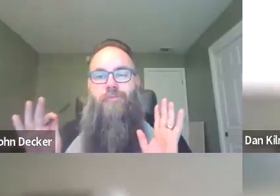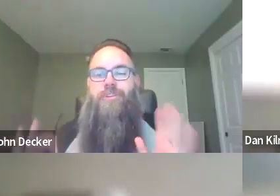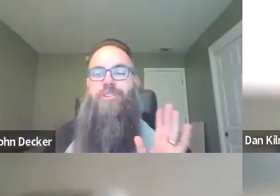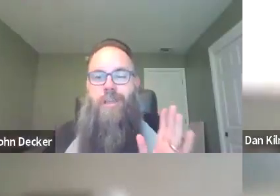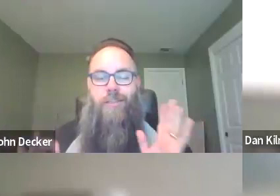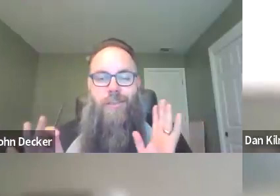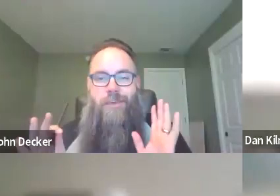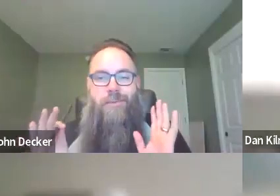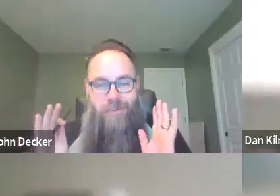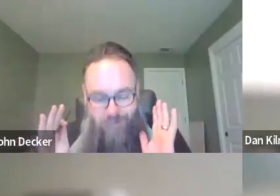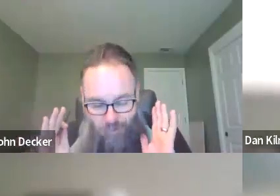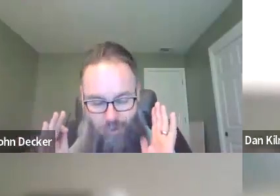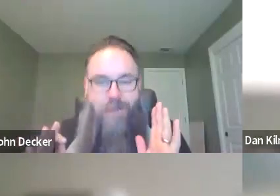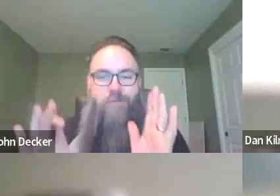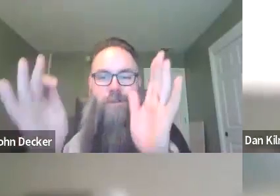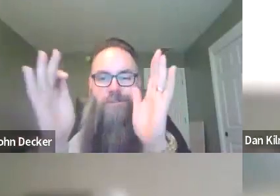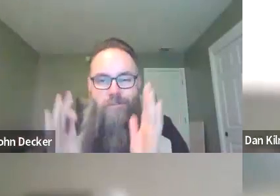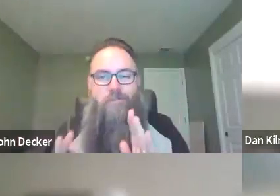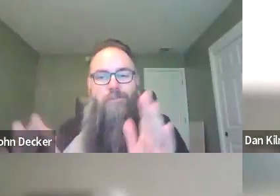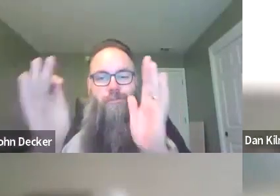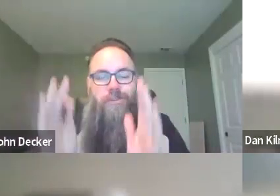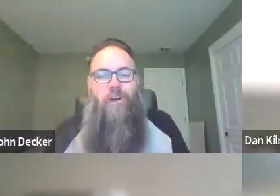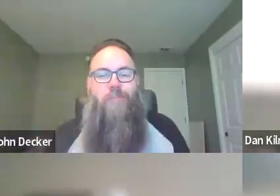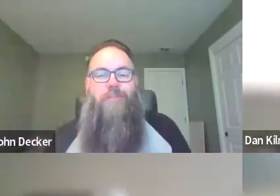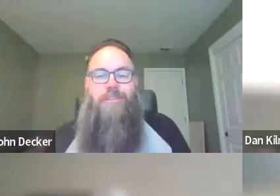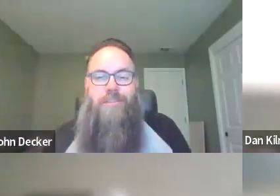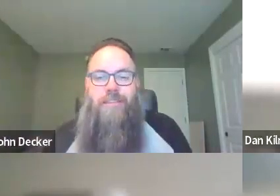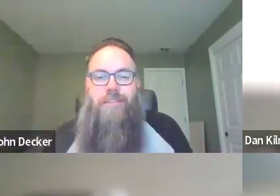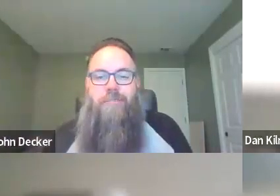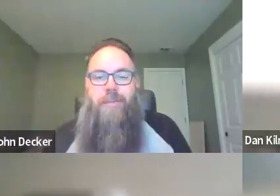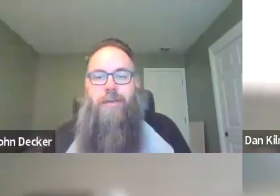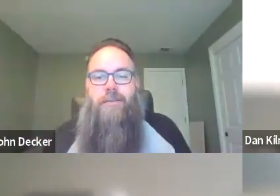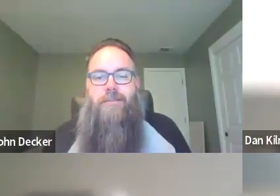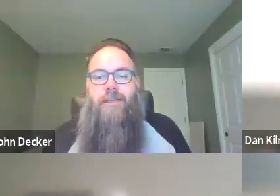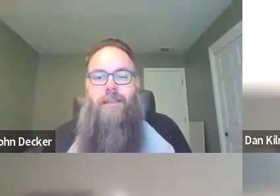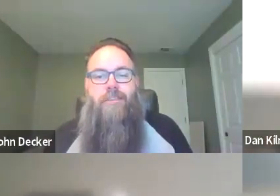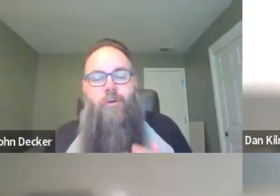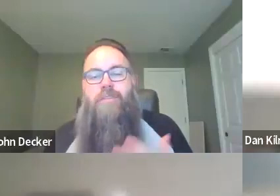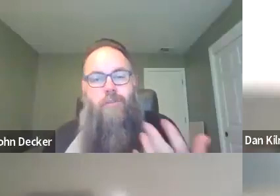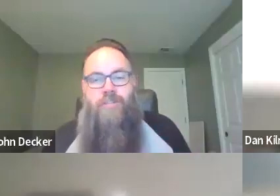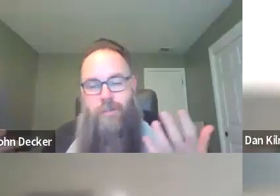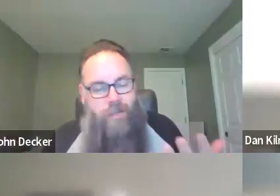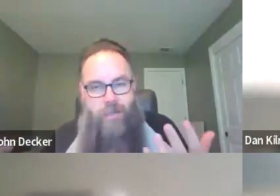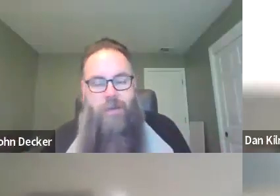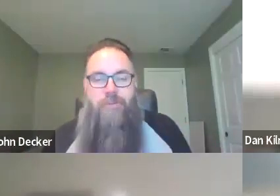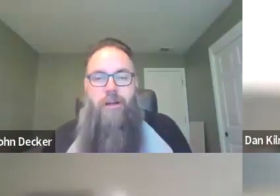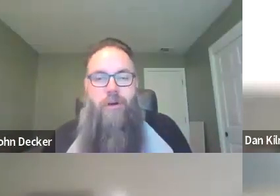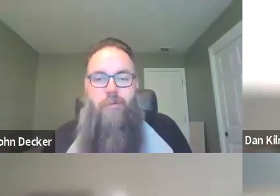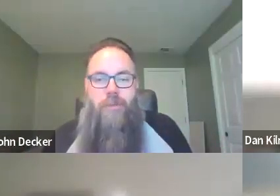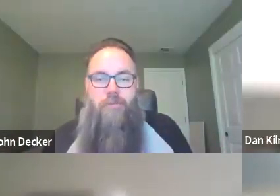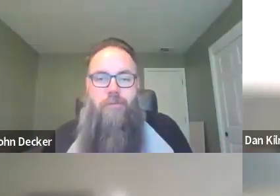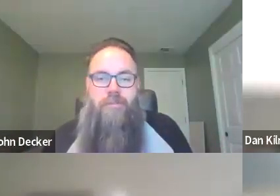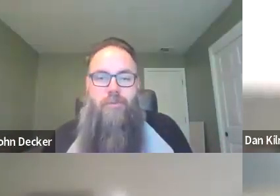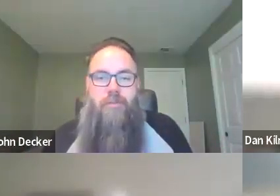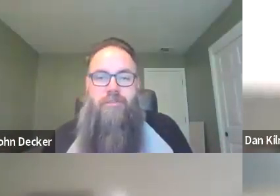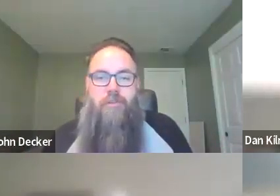I appreciate the way in which you view and talk about these things, Lisa, because that's always a question, again, that we talk about